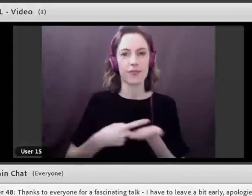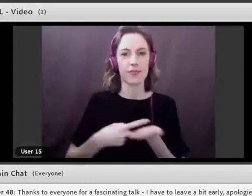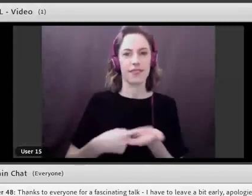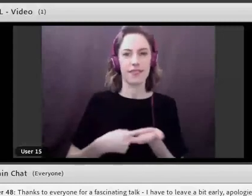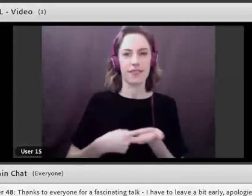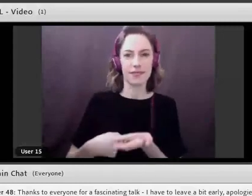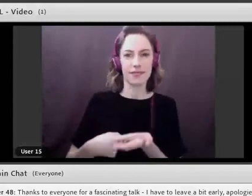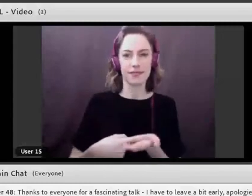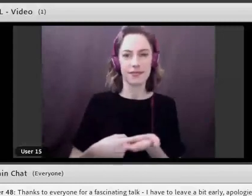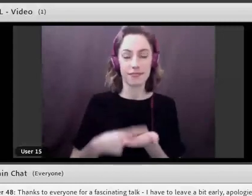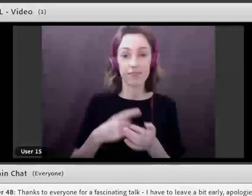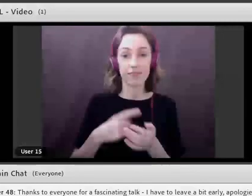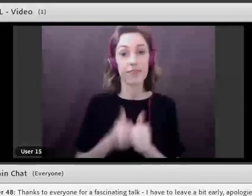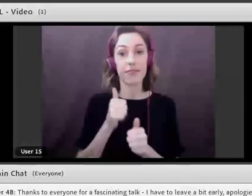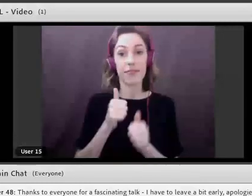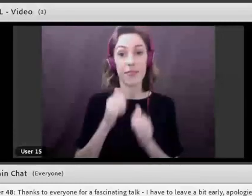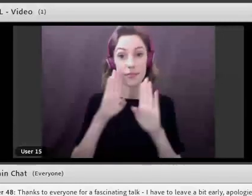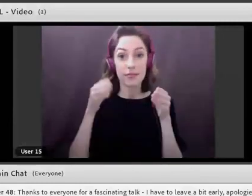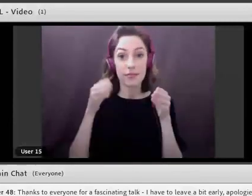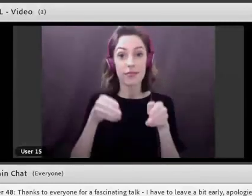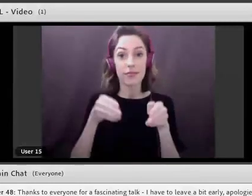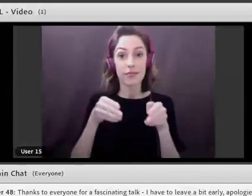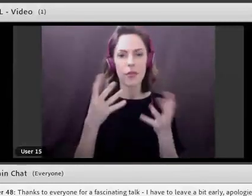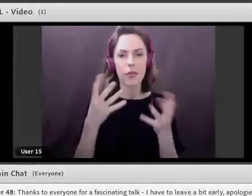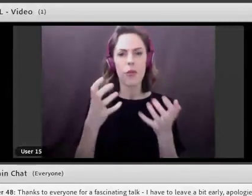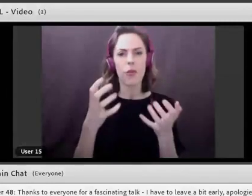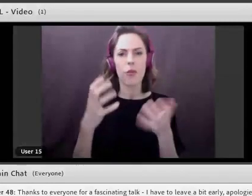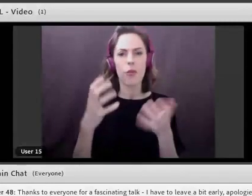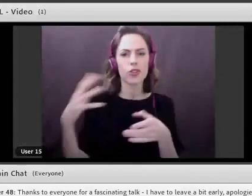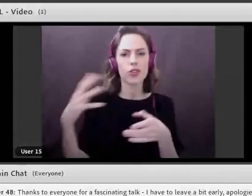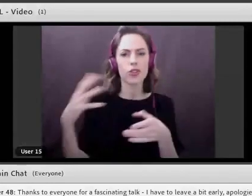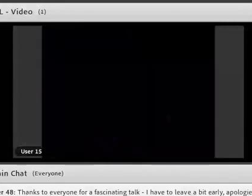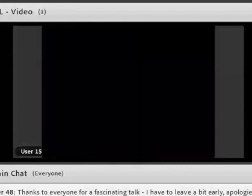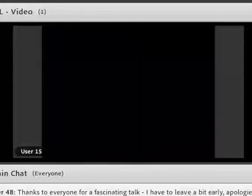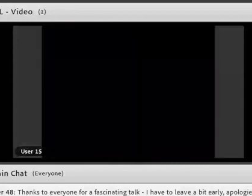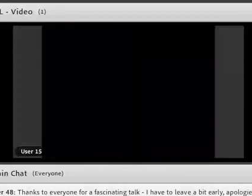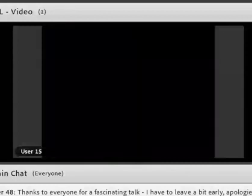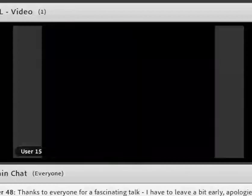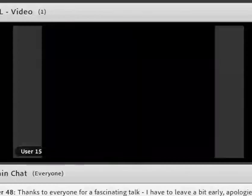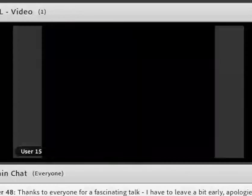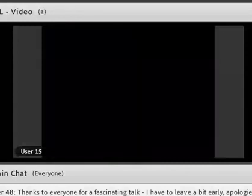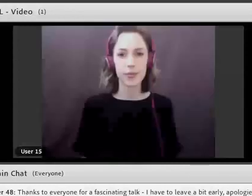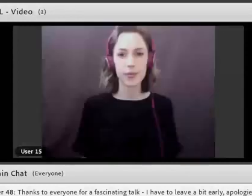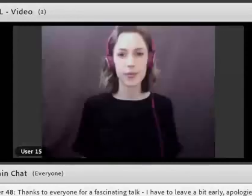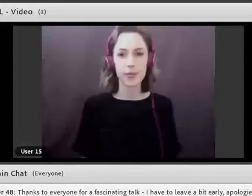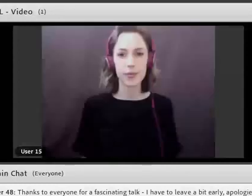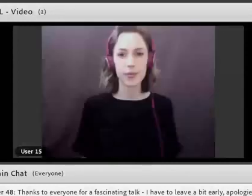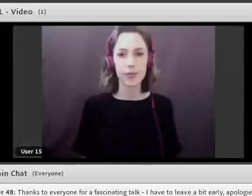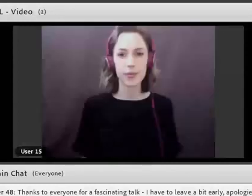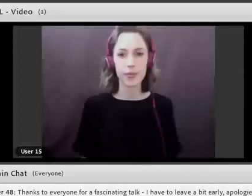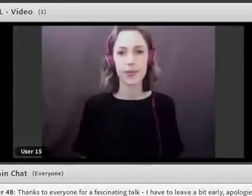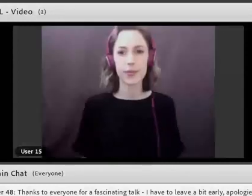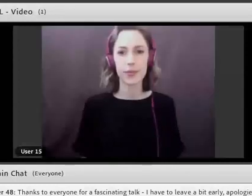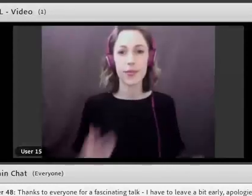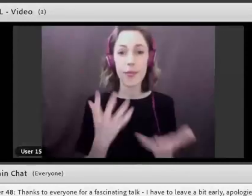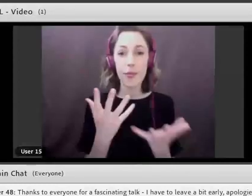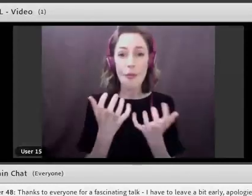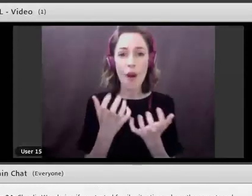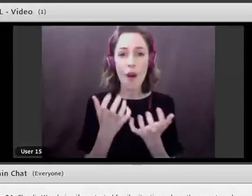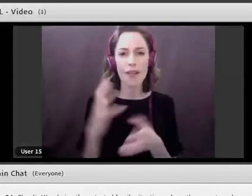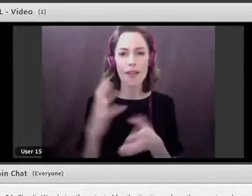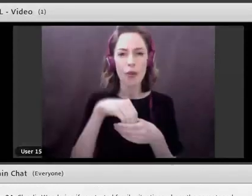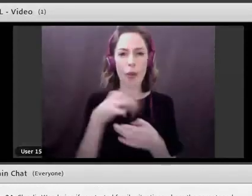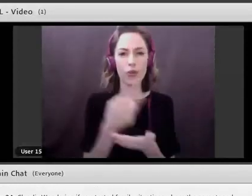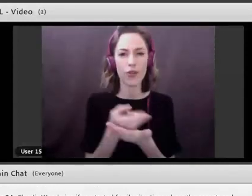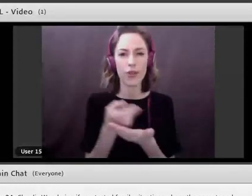probably needing to incorporate something about the resources that might already be available in terms of existing studies or research